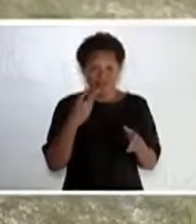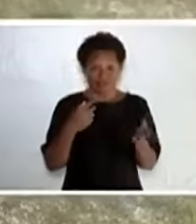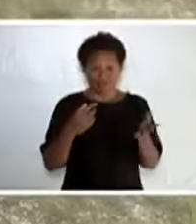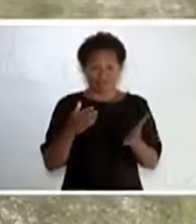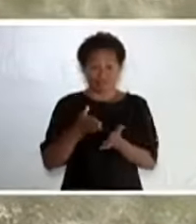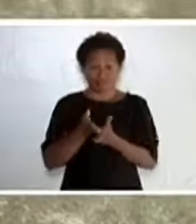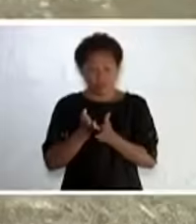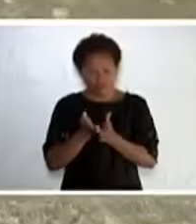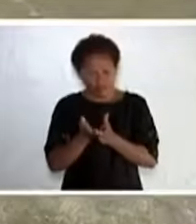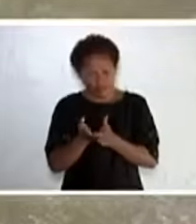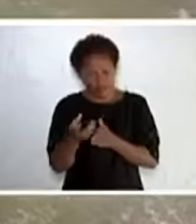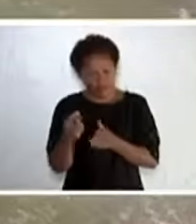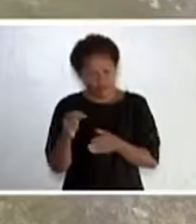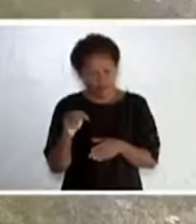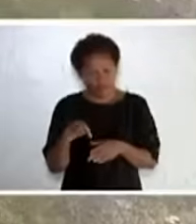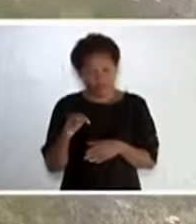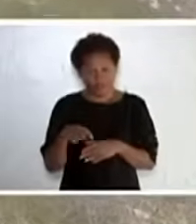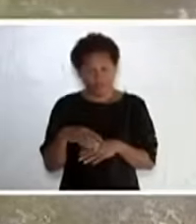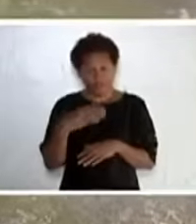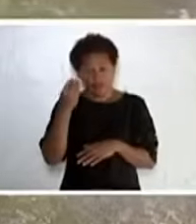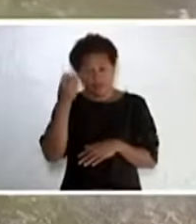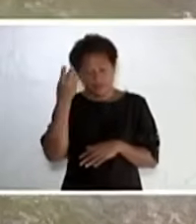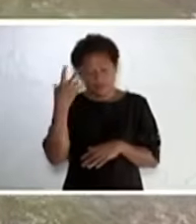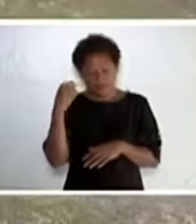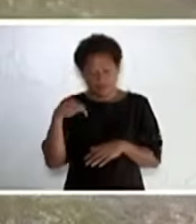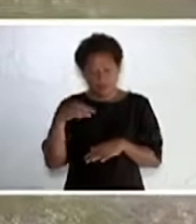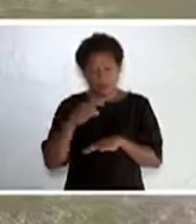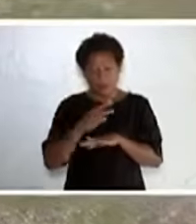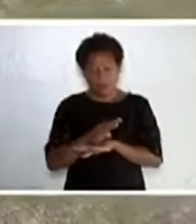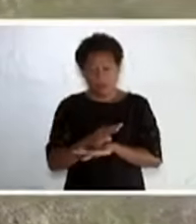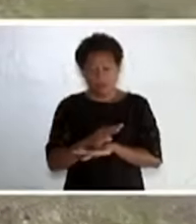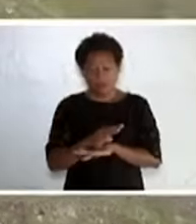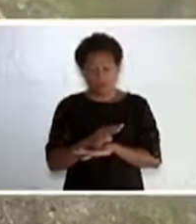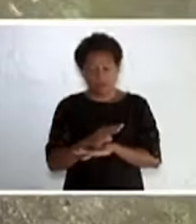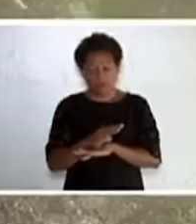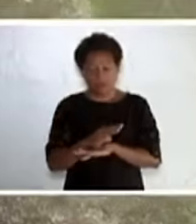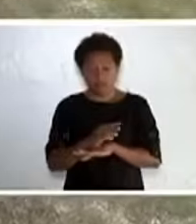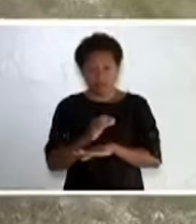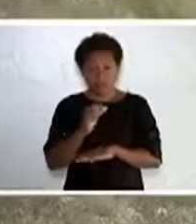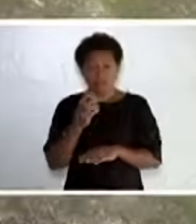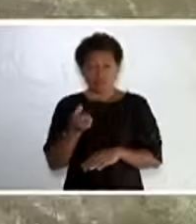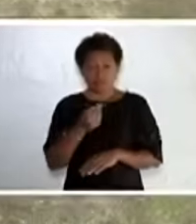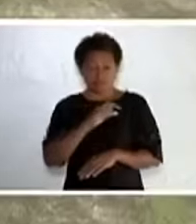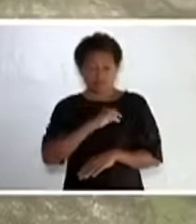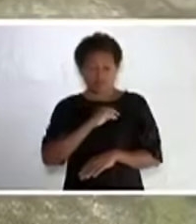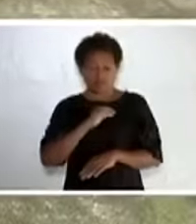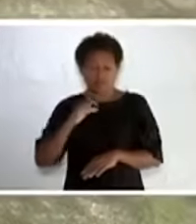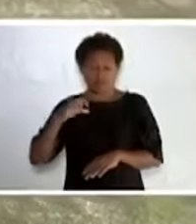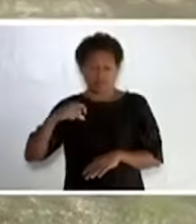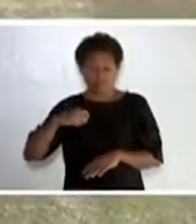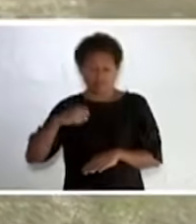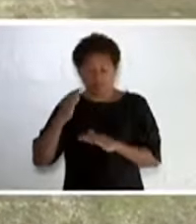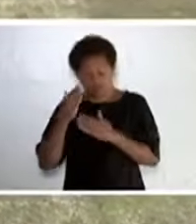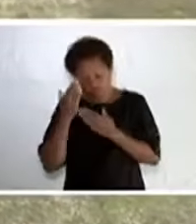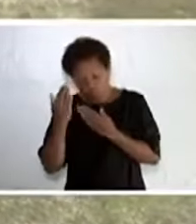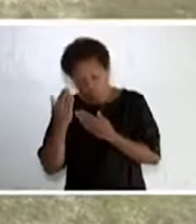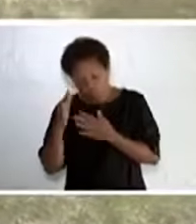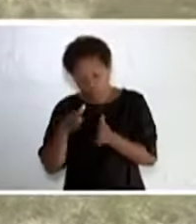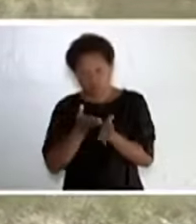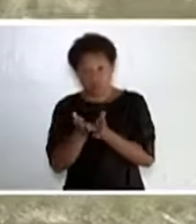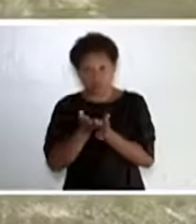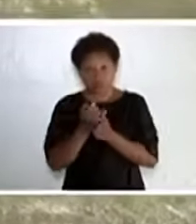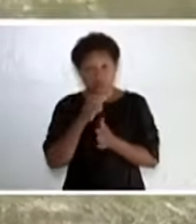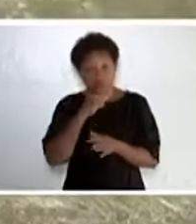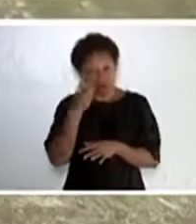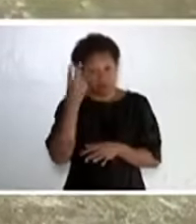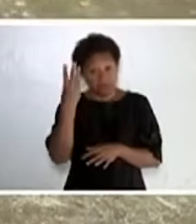also served. Lest we forget, earlier this month we had started off with the Poppy Appeal, which of course honors the service of